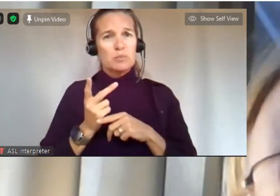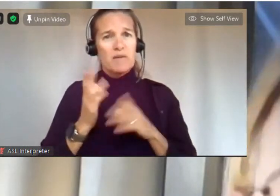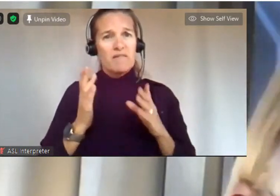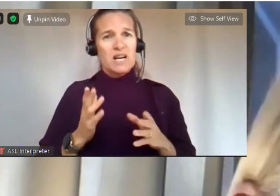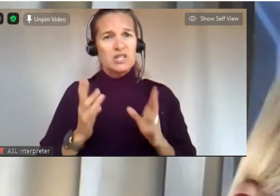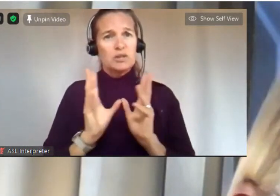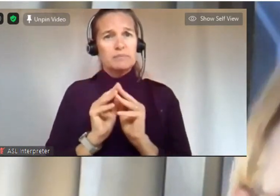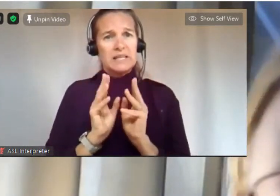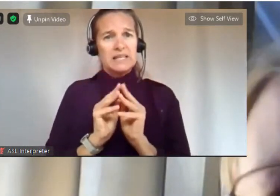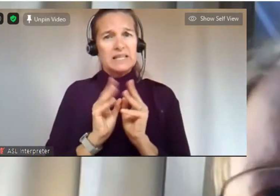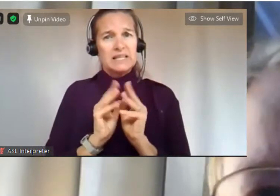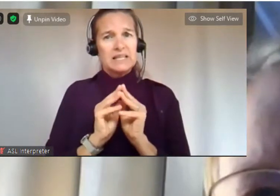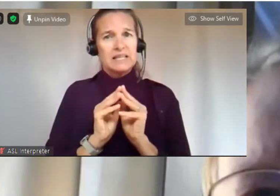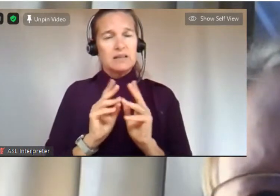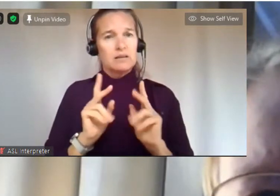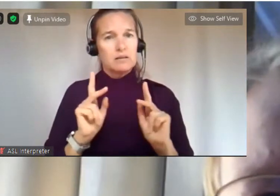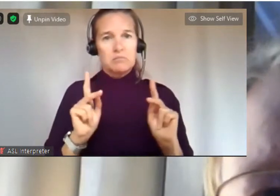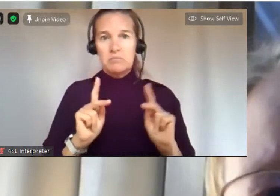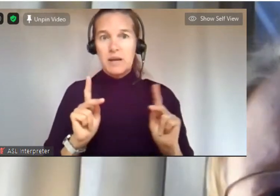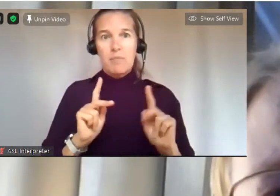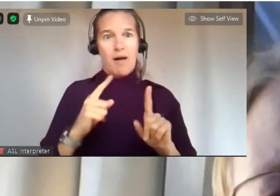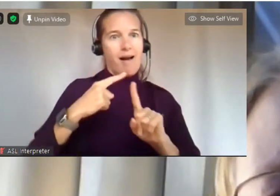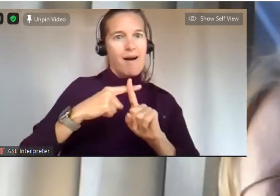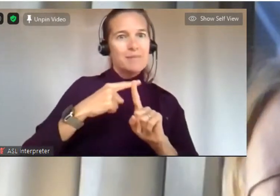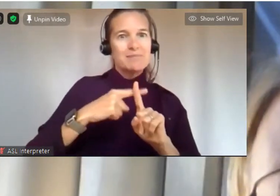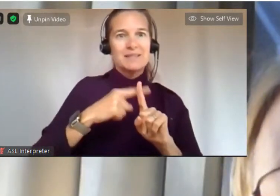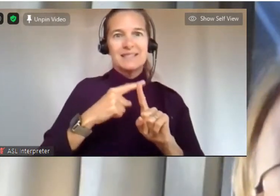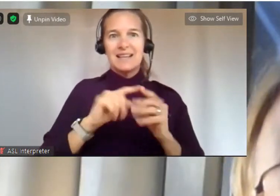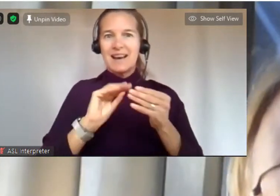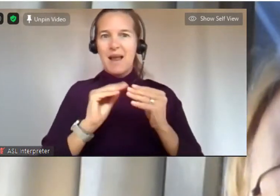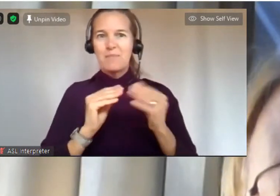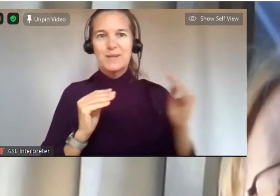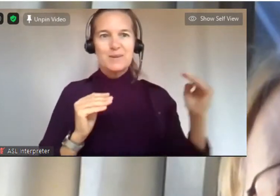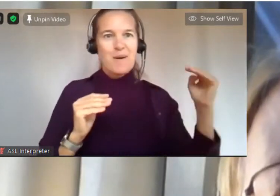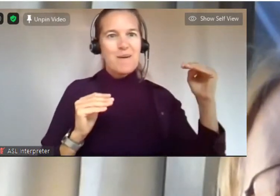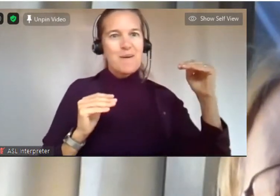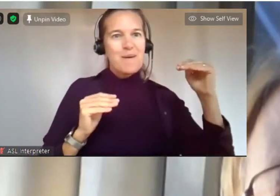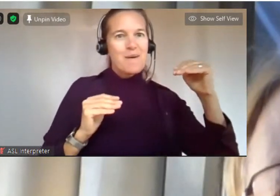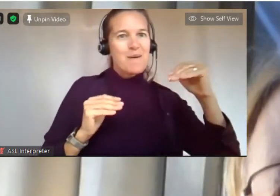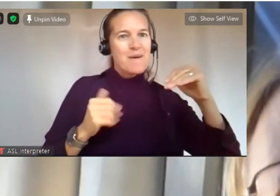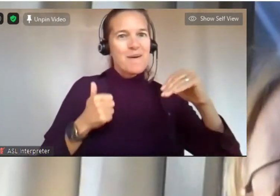people were cautiously optimistic about the numbers going